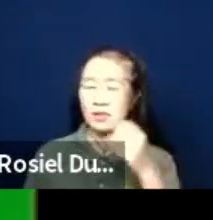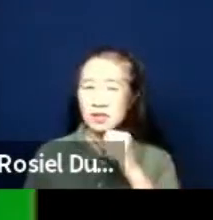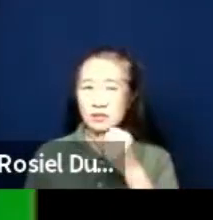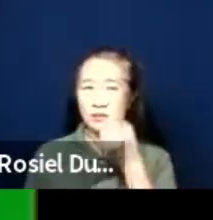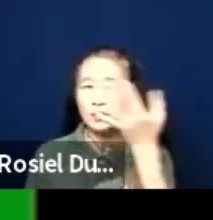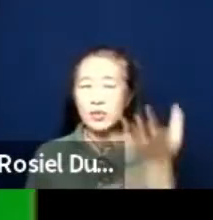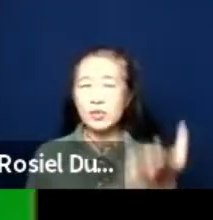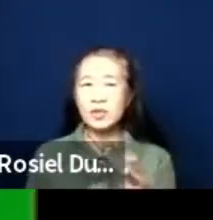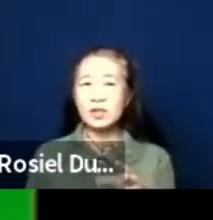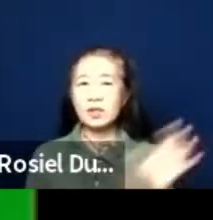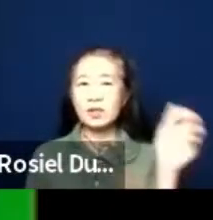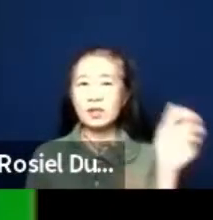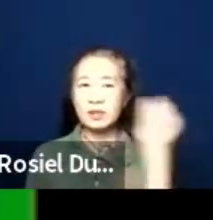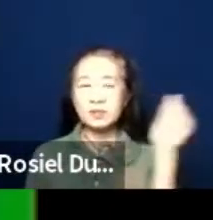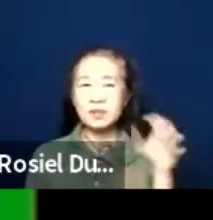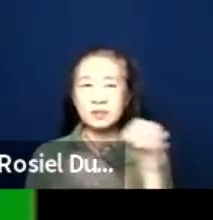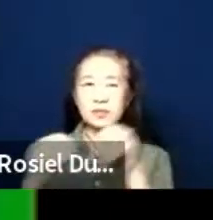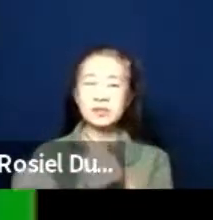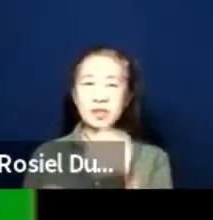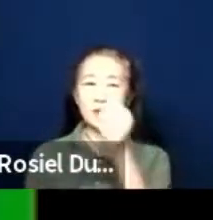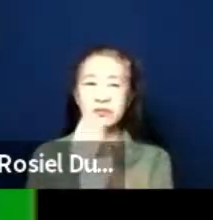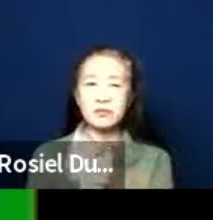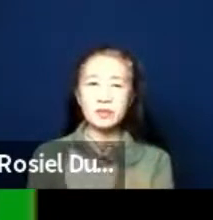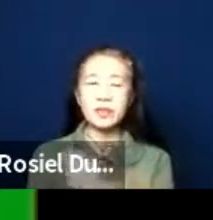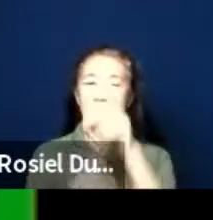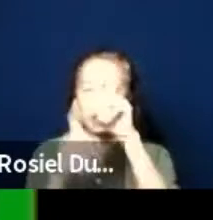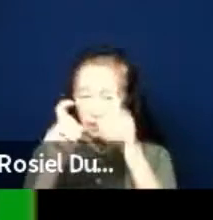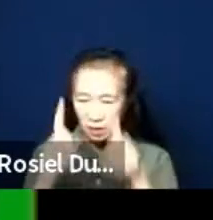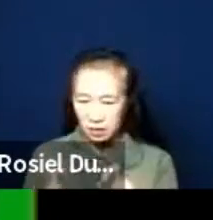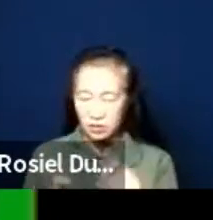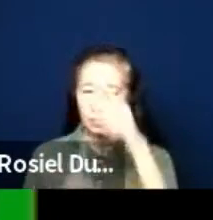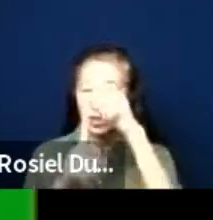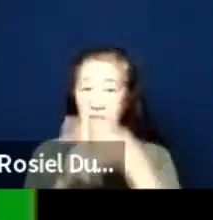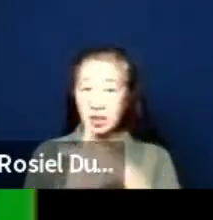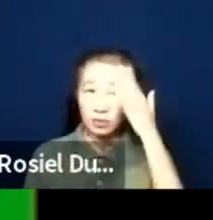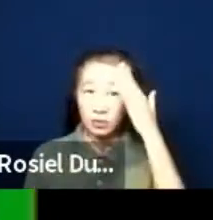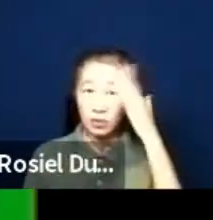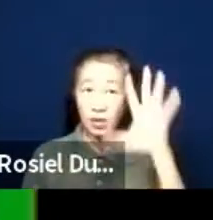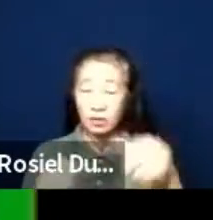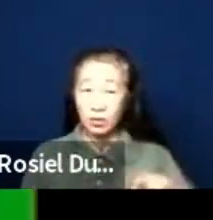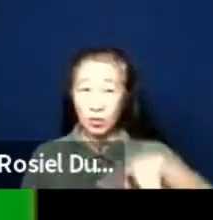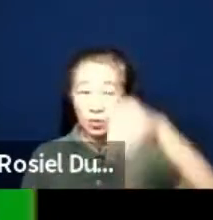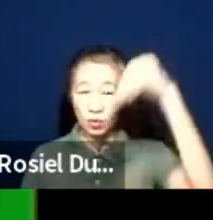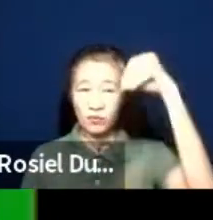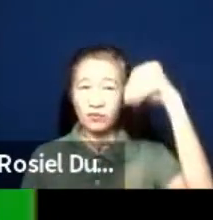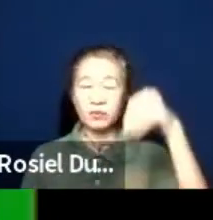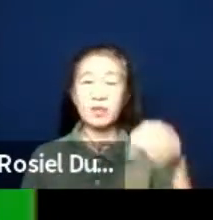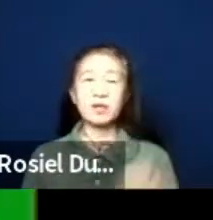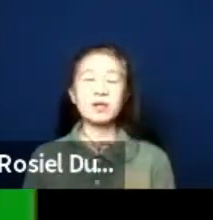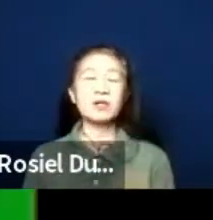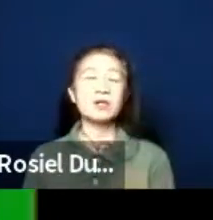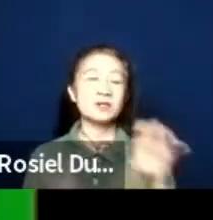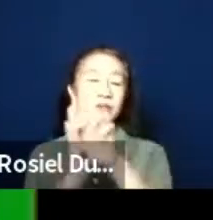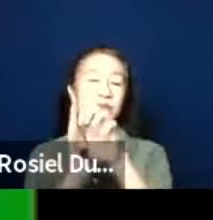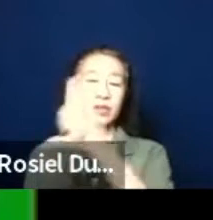Place smoke detectors on every level of your home and test them monthly. Know how to turn off utilities like LPGs